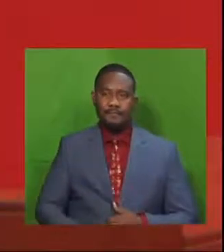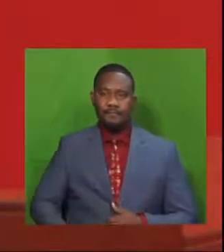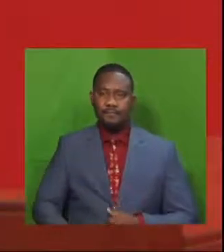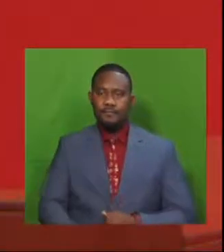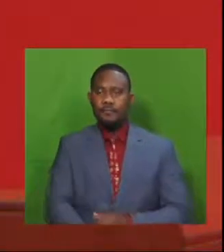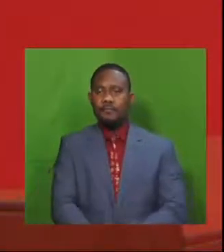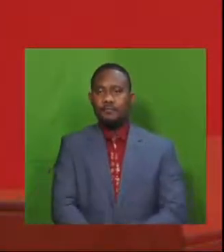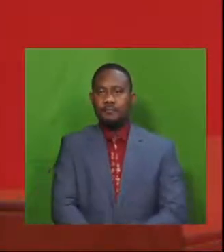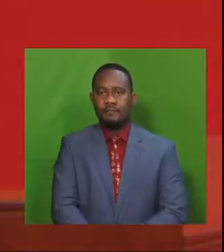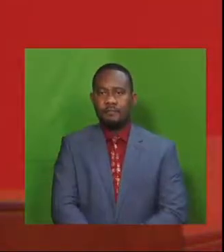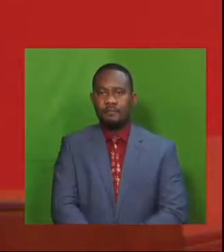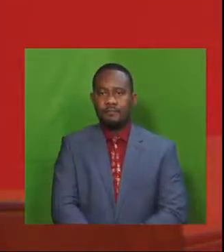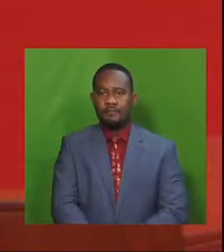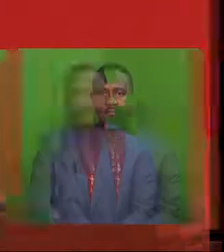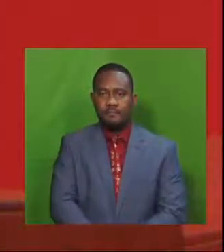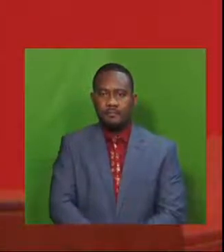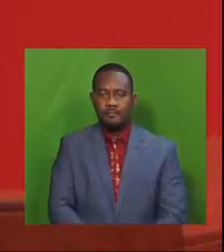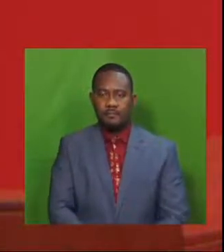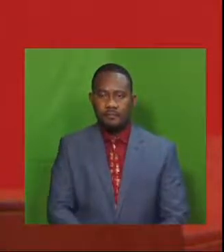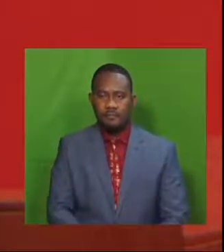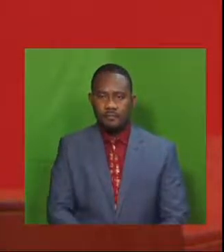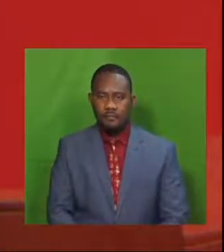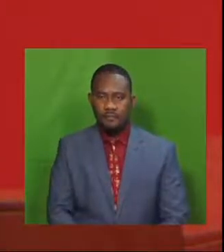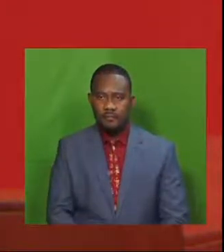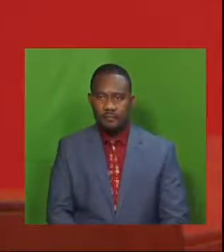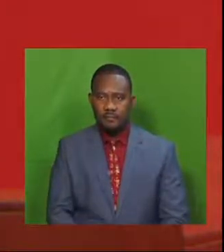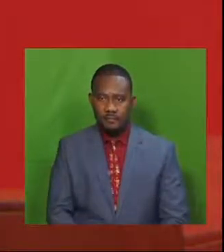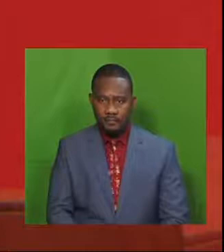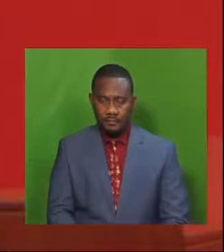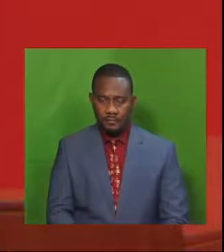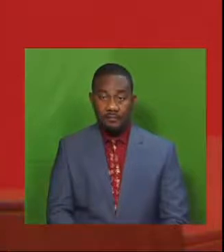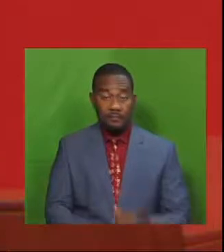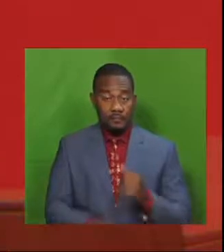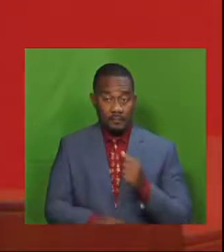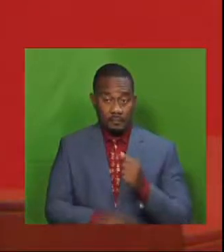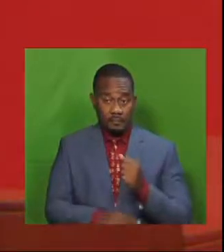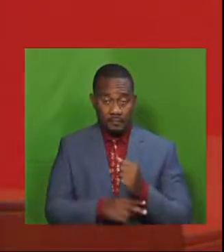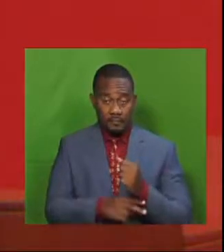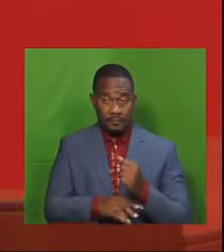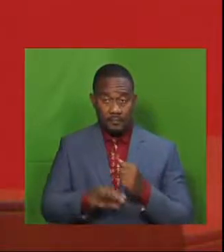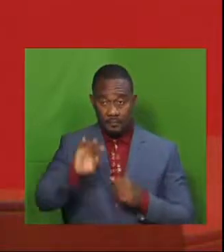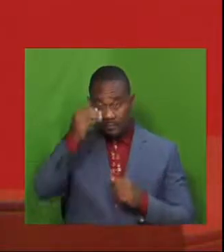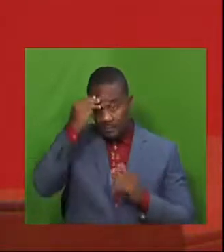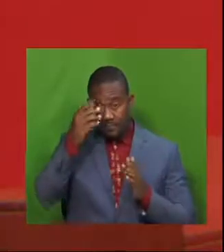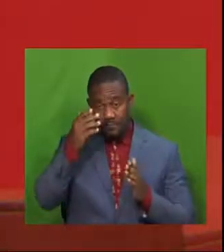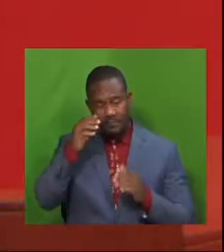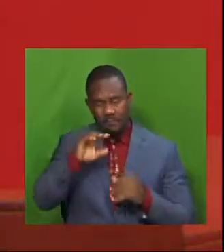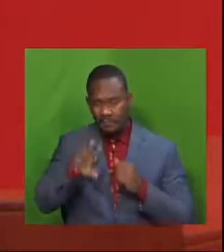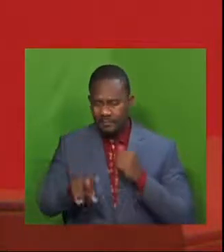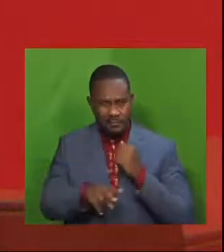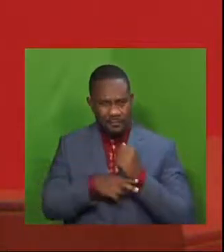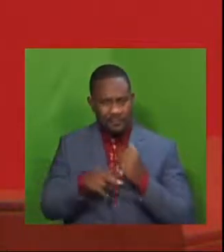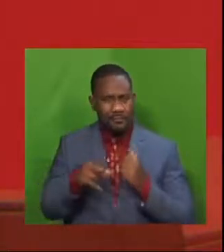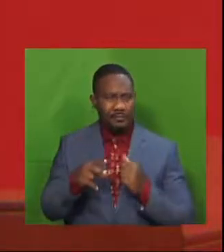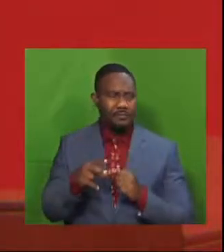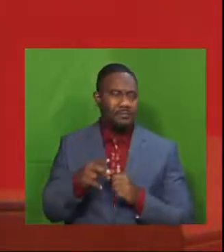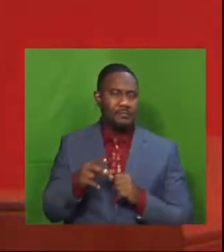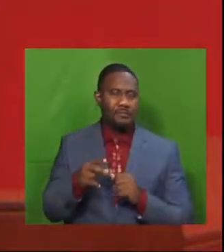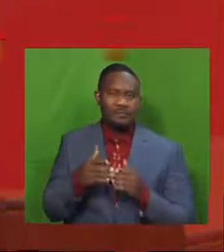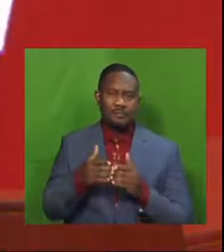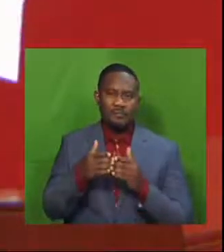Again, the deputy leader has also shared issue with respect to some of the ministers. In fact, I